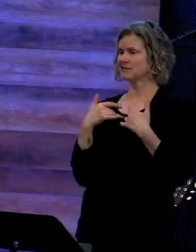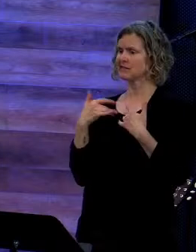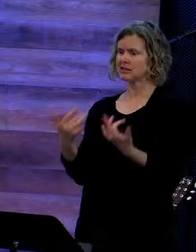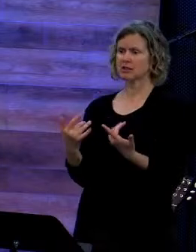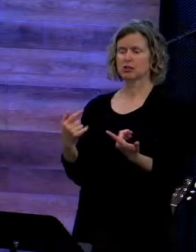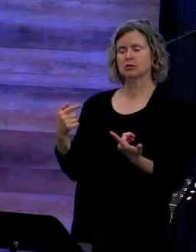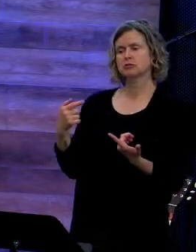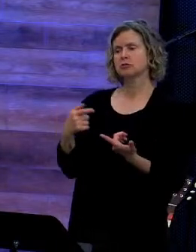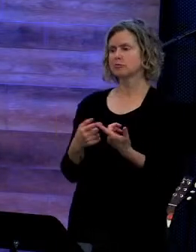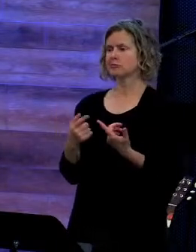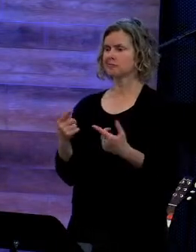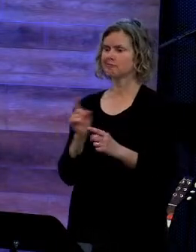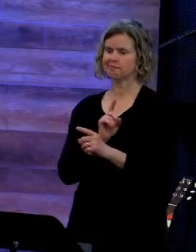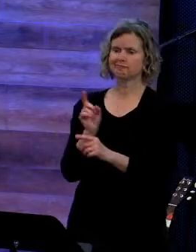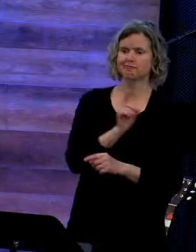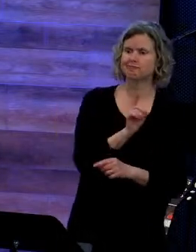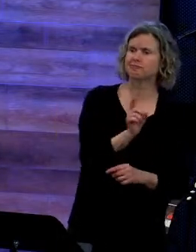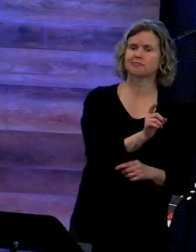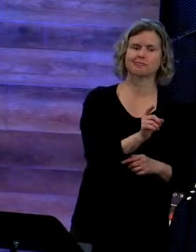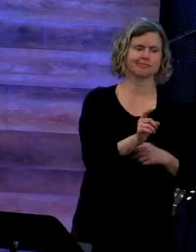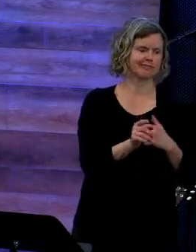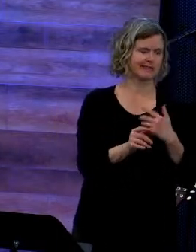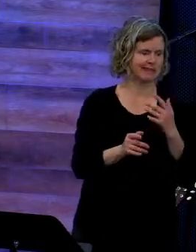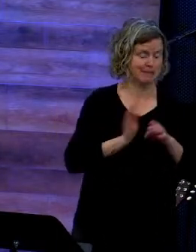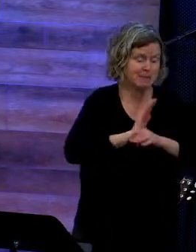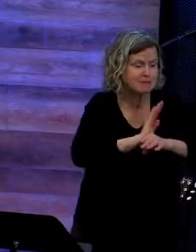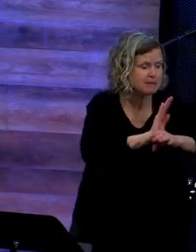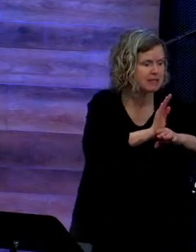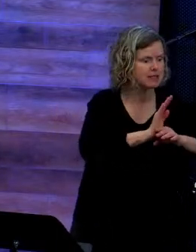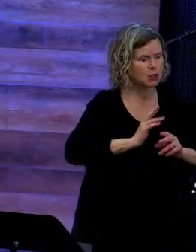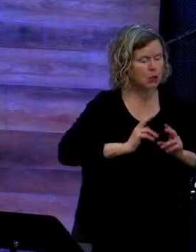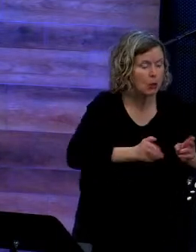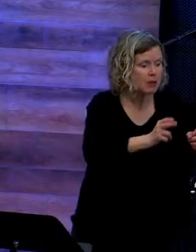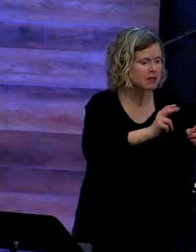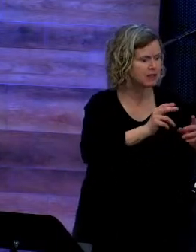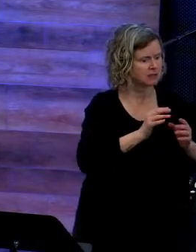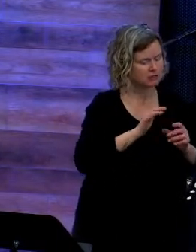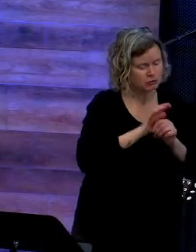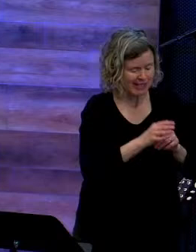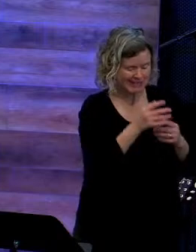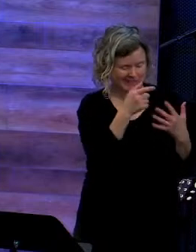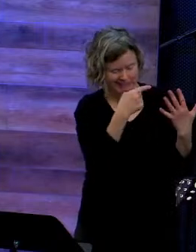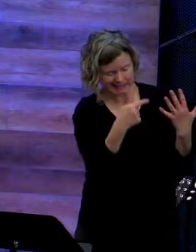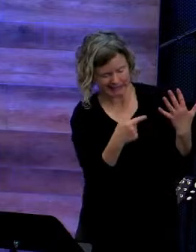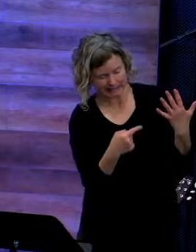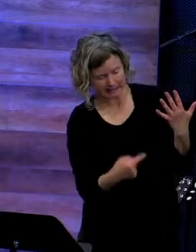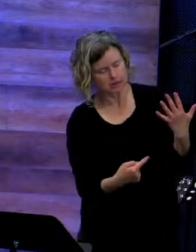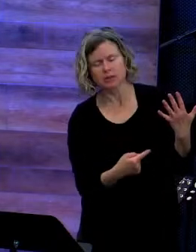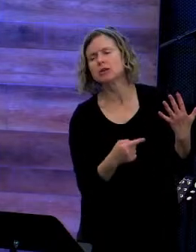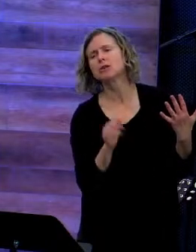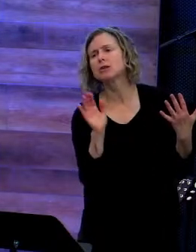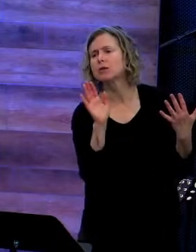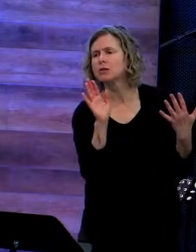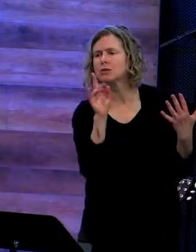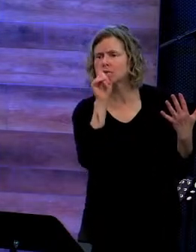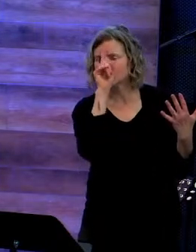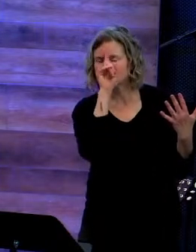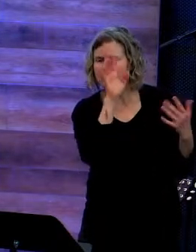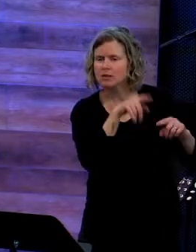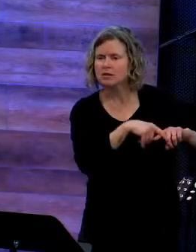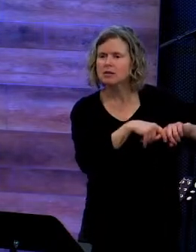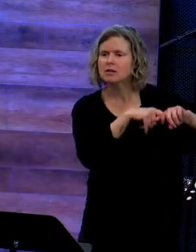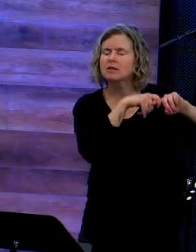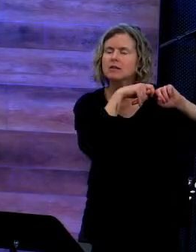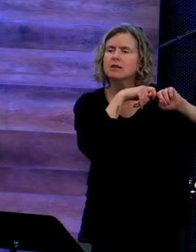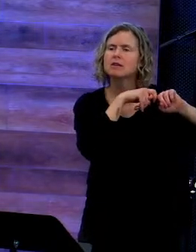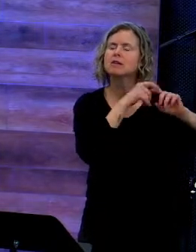busyness, then let Jesus' words bring you back to where you belong. "Come to me, all who